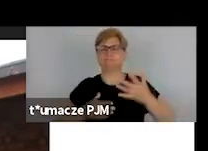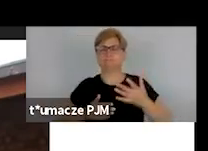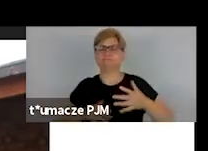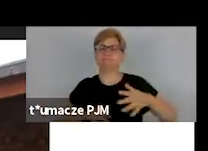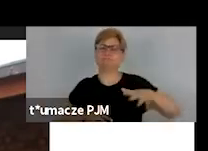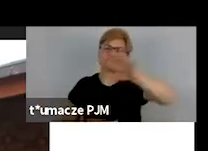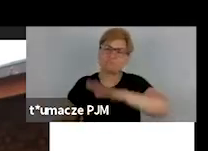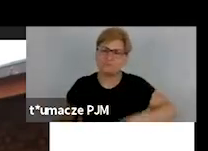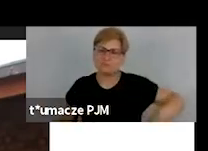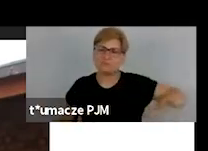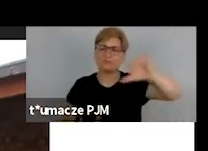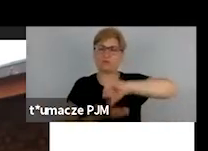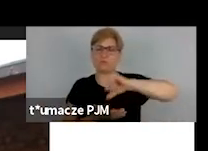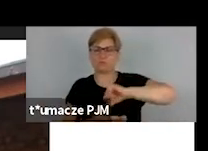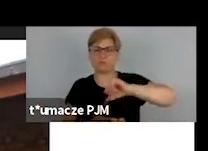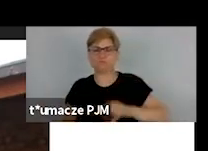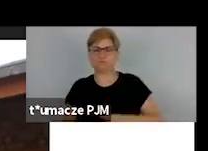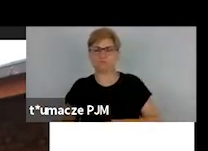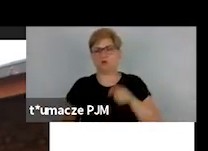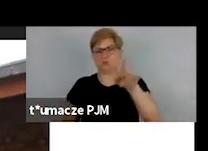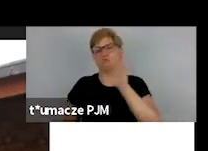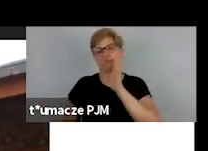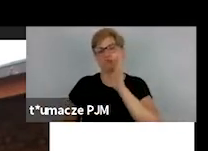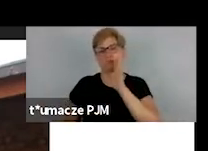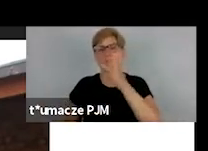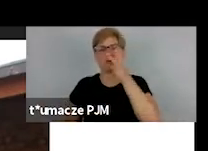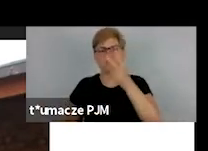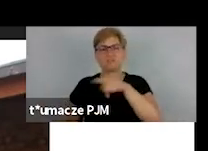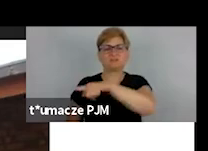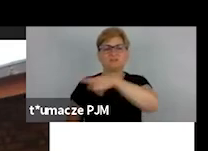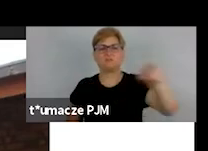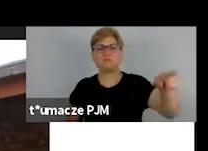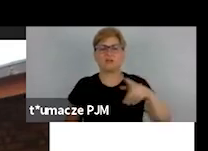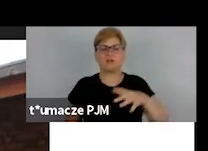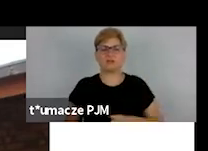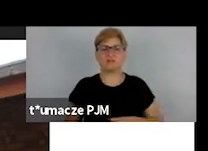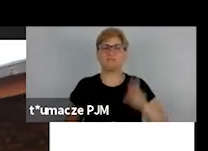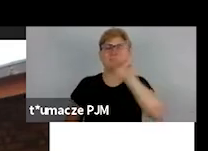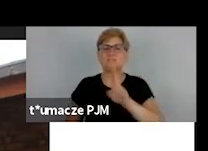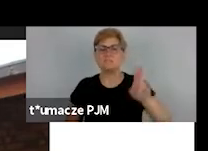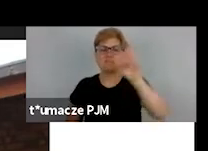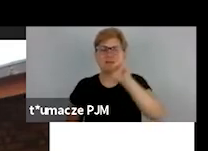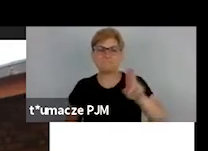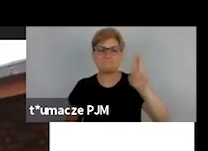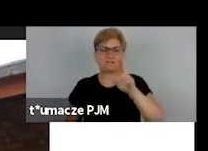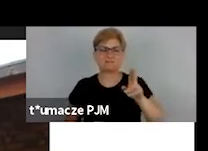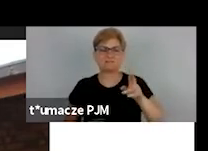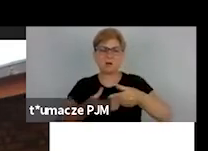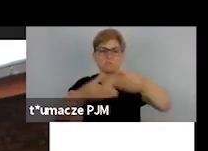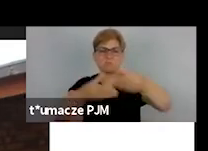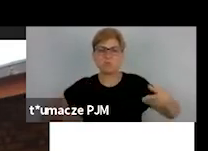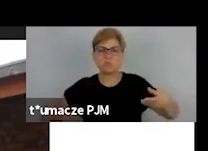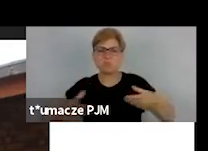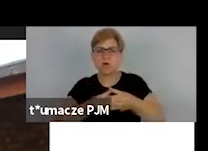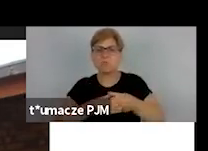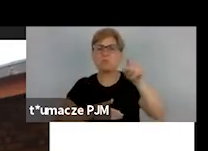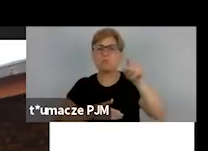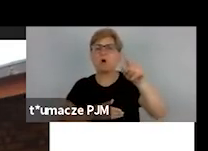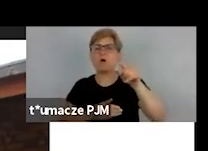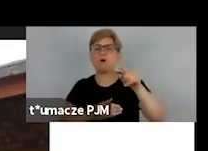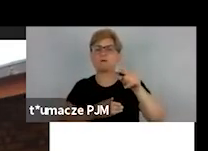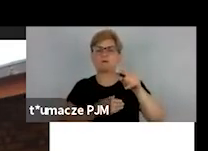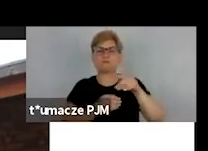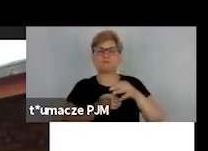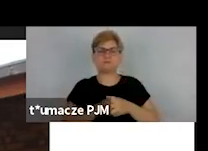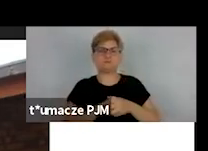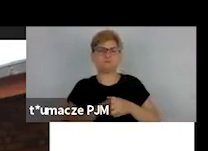response to local events. All of those people would have gone through an extensive workshop and community education